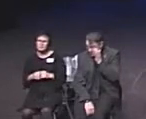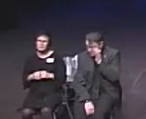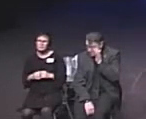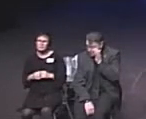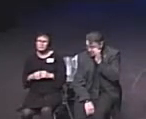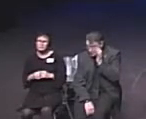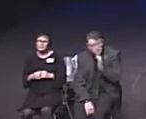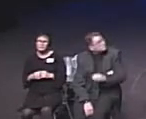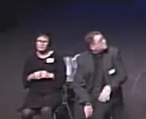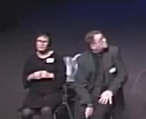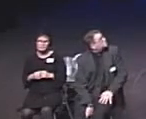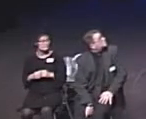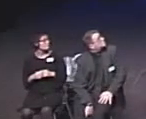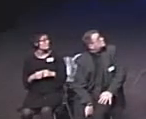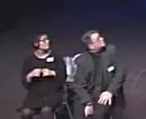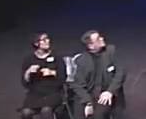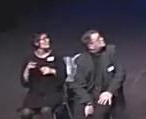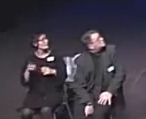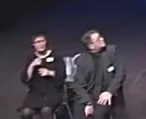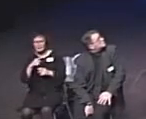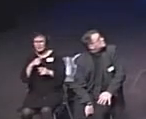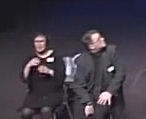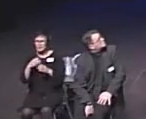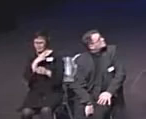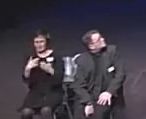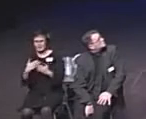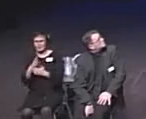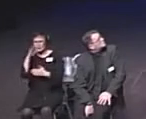This is to be activized. And